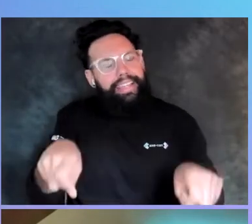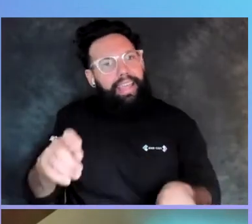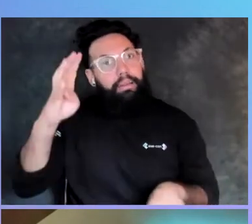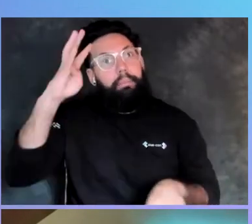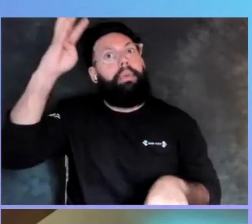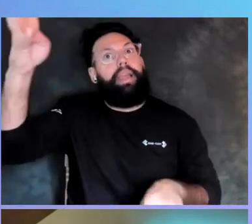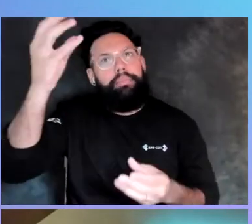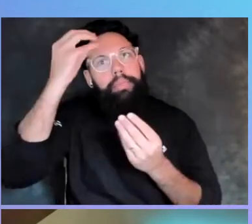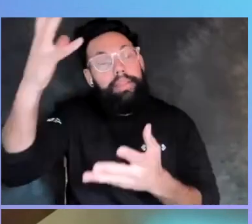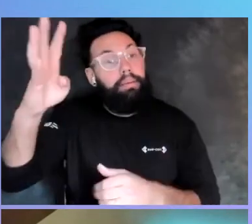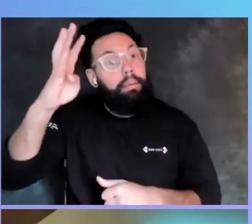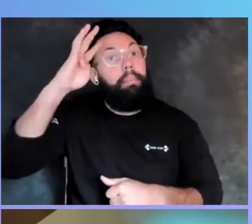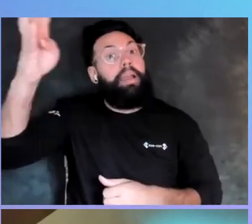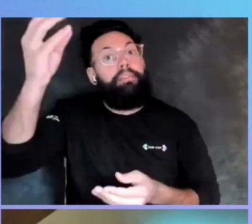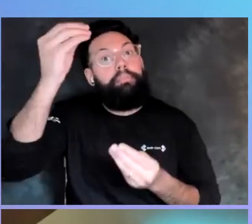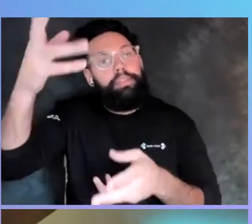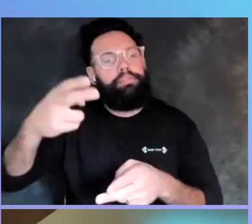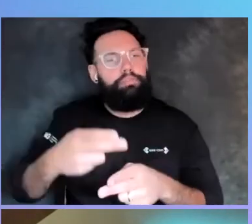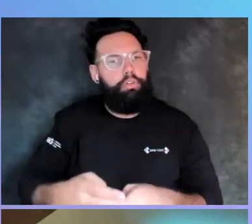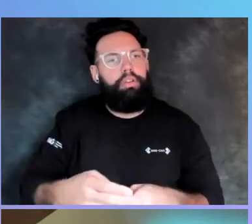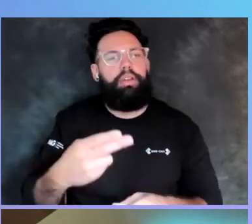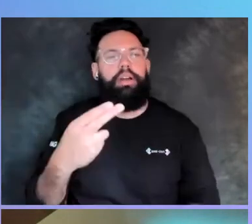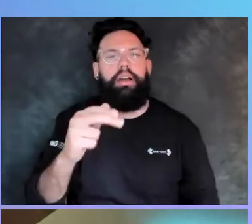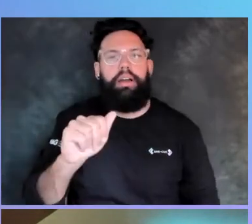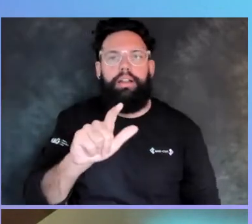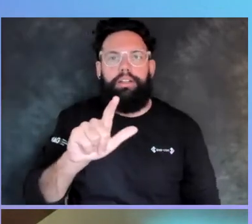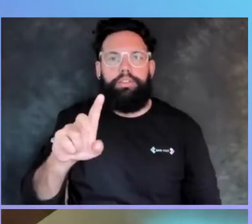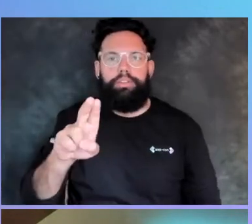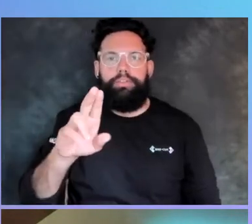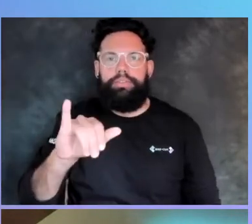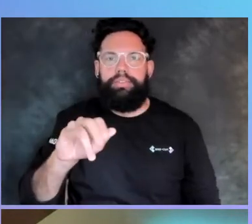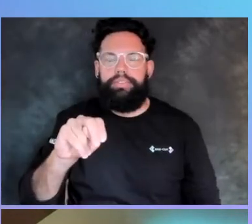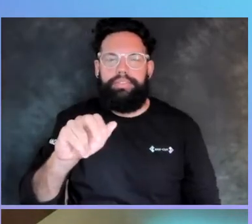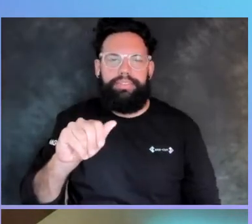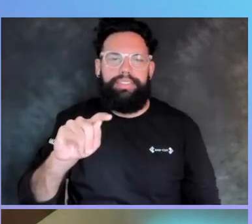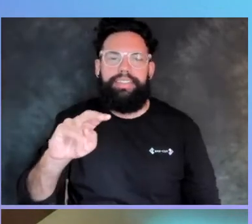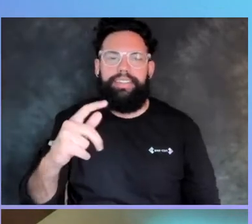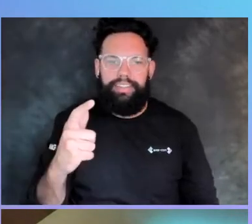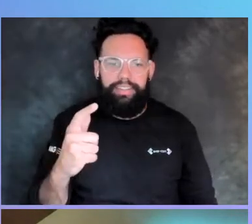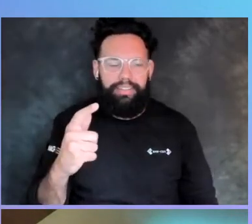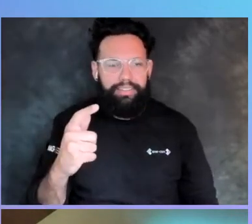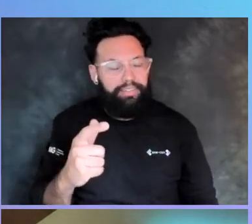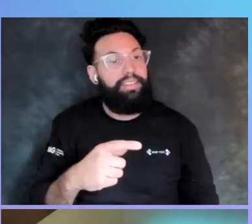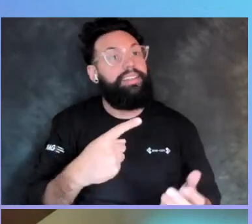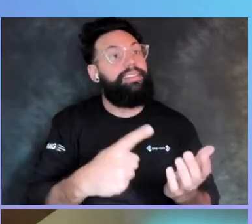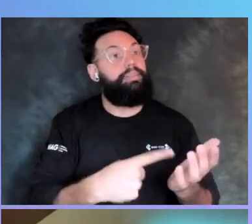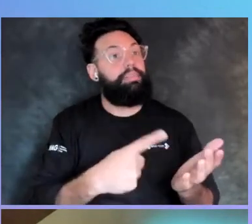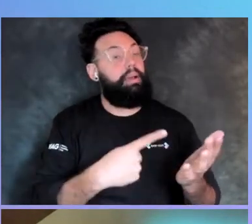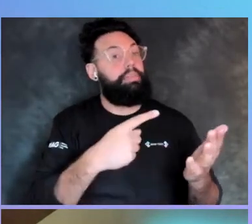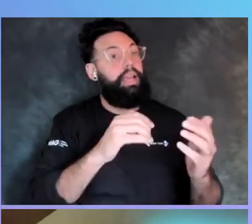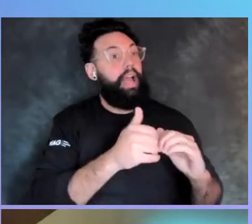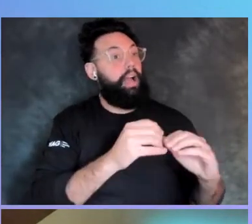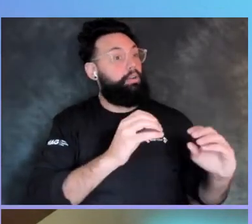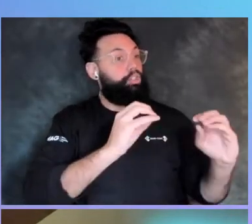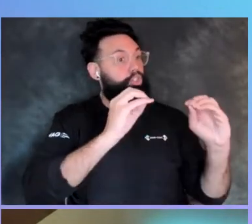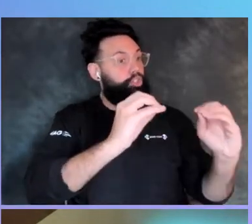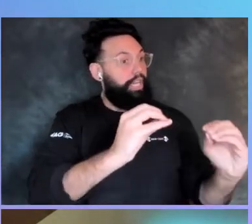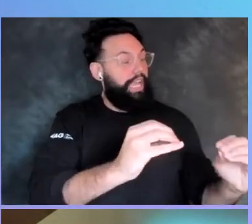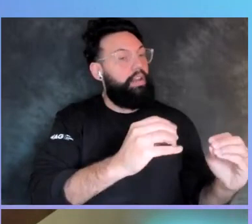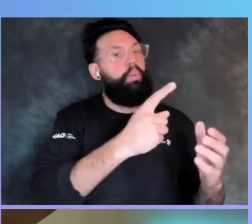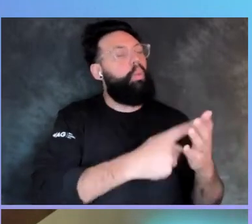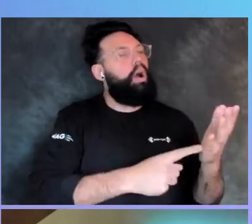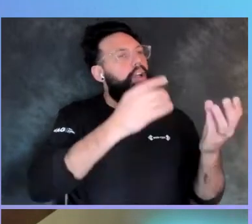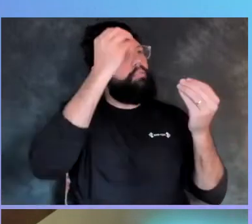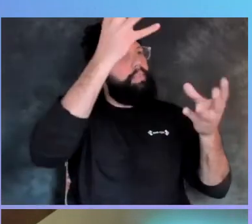hallucinating in particular circumstances. And as a result of the way that they are trained and the information that they are trained on, which we will go over in a